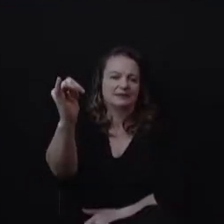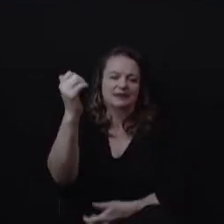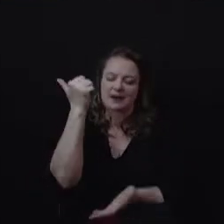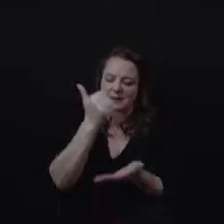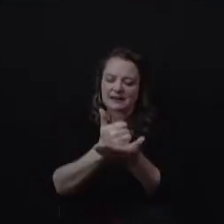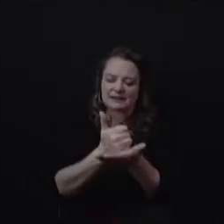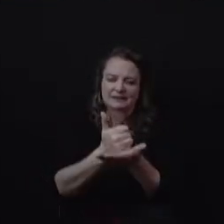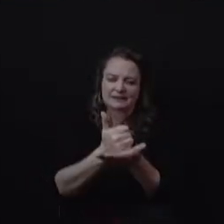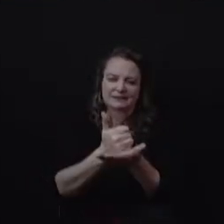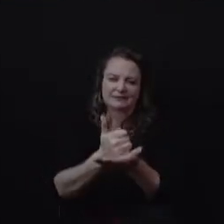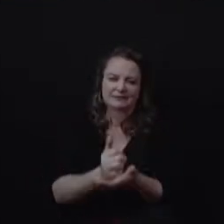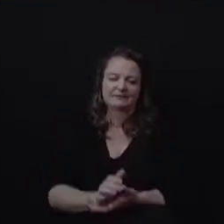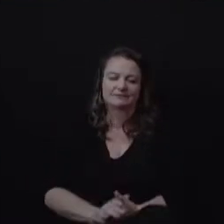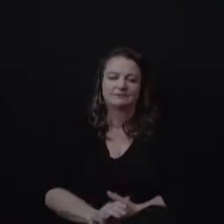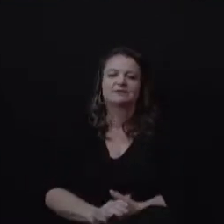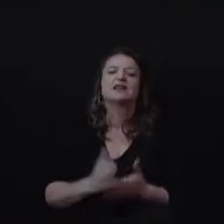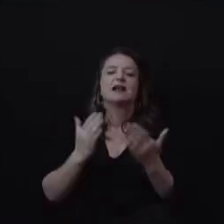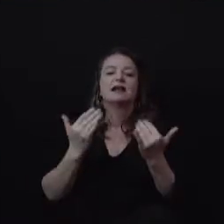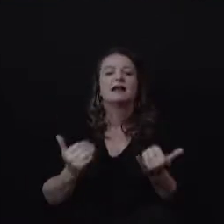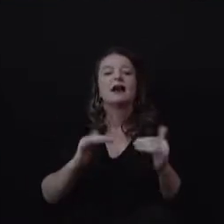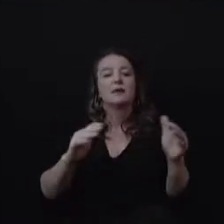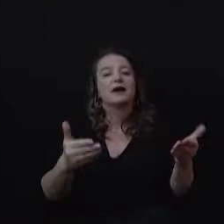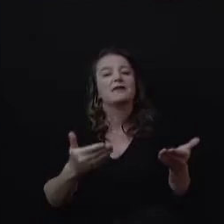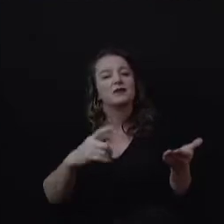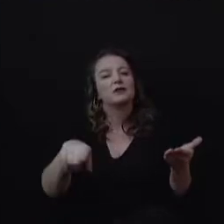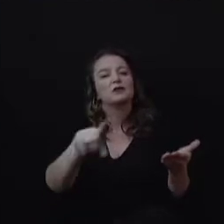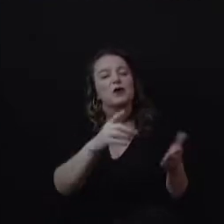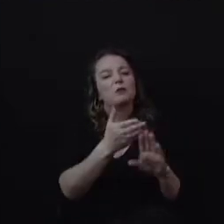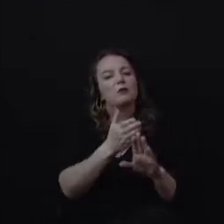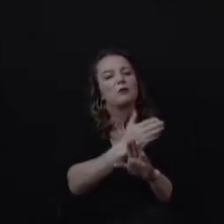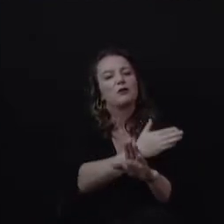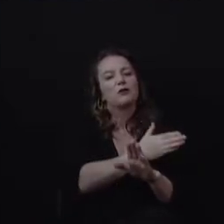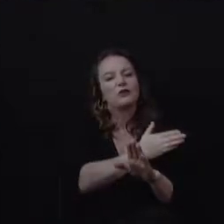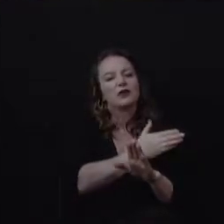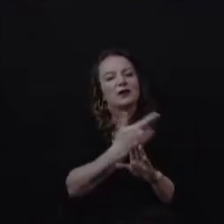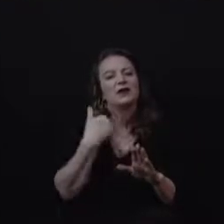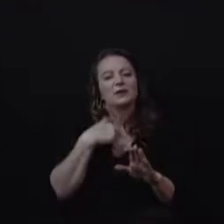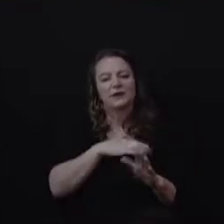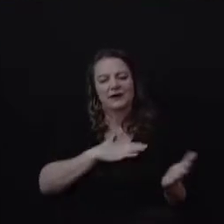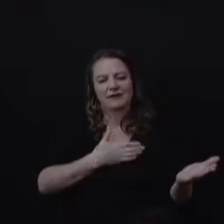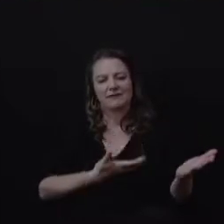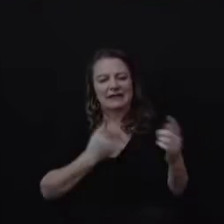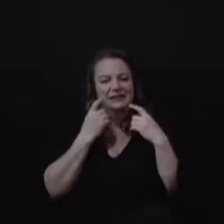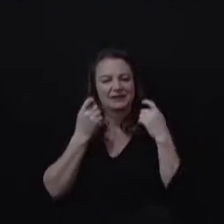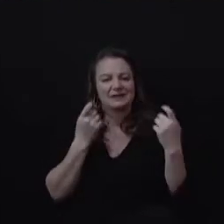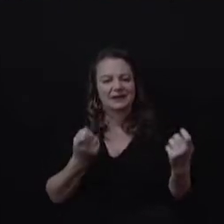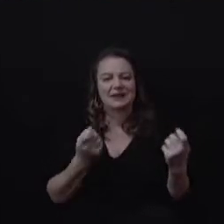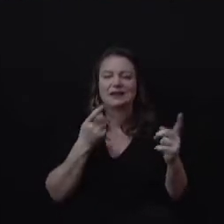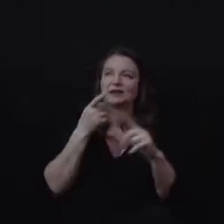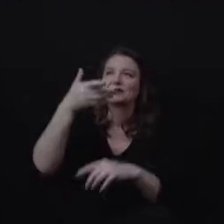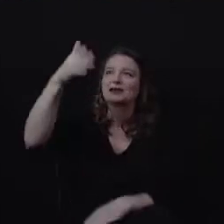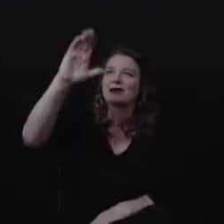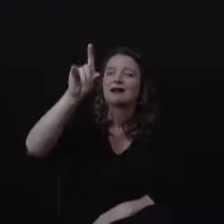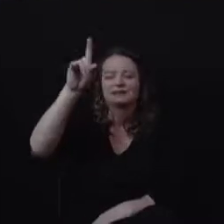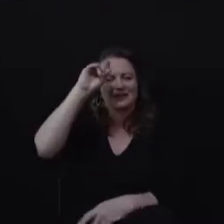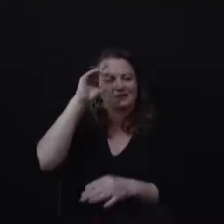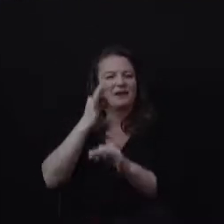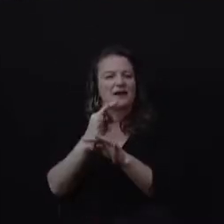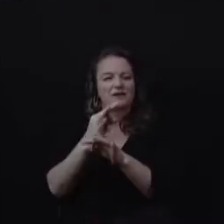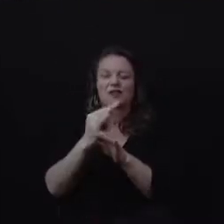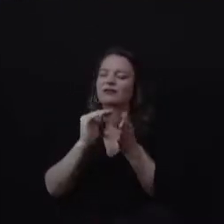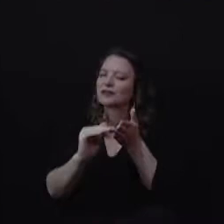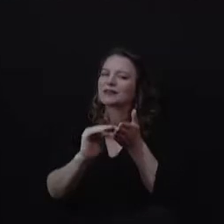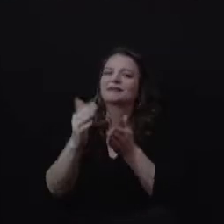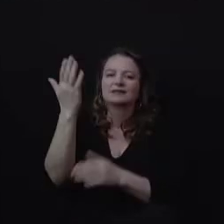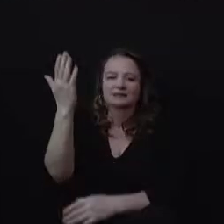Amen. Now I invite you, before we corporately confess our sin to a God who is faithful and forgiving,